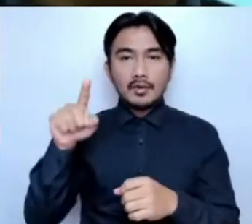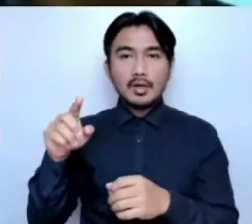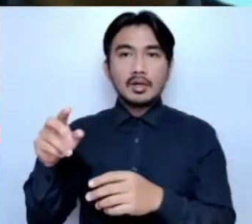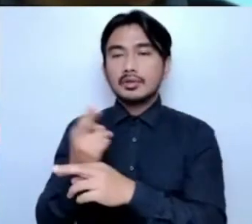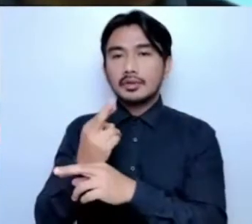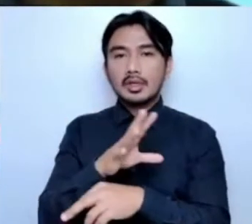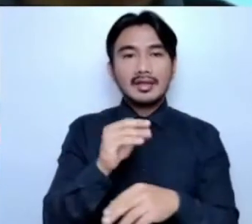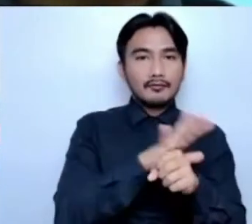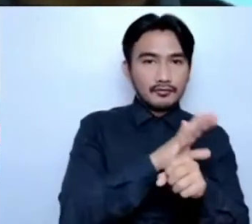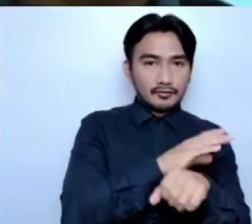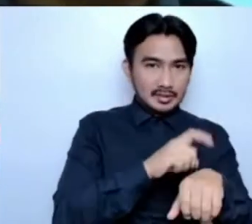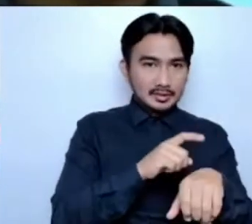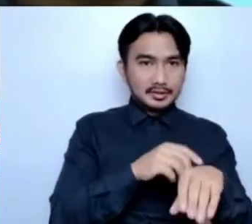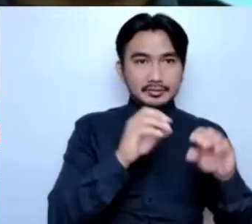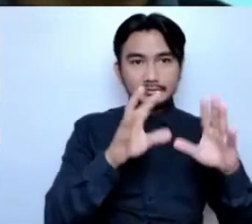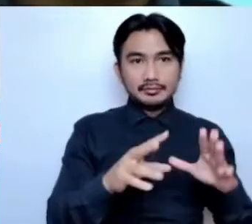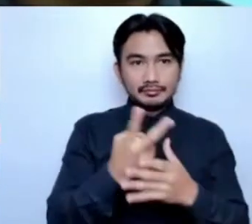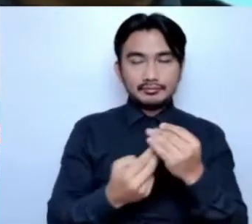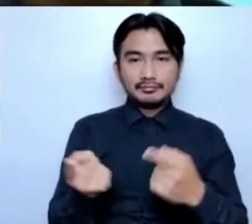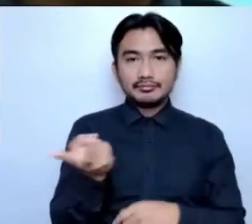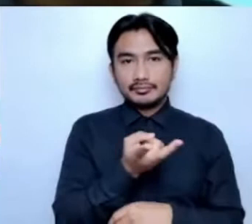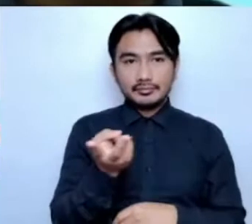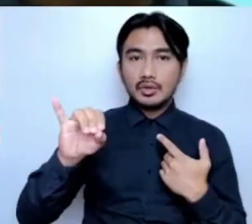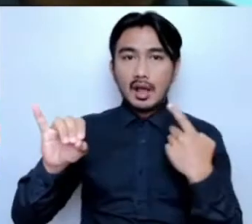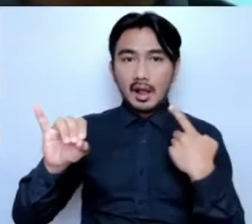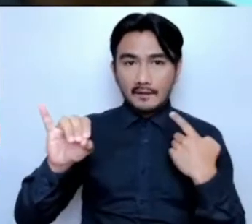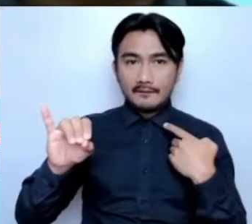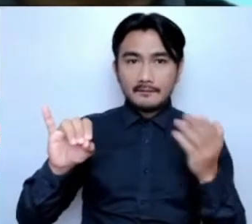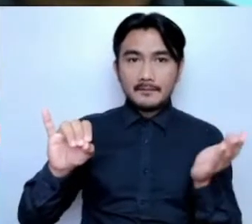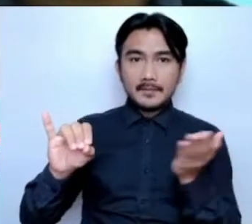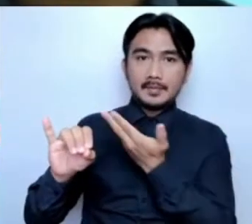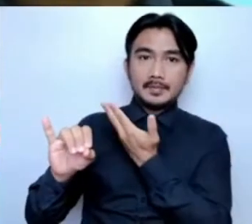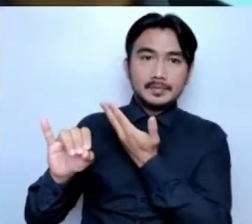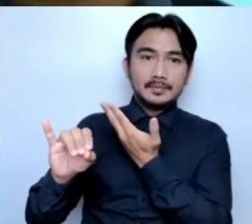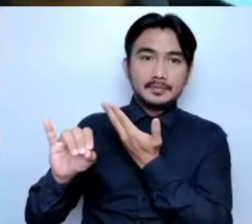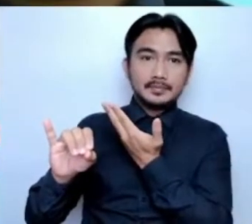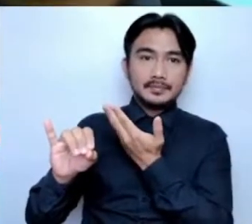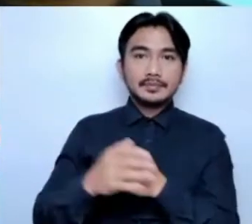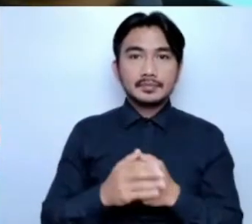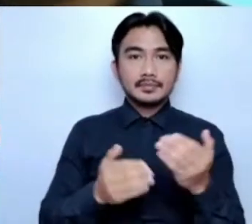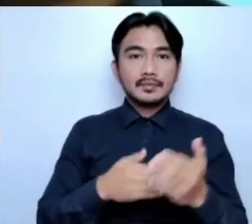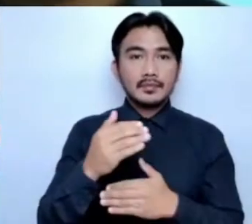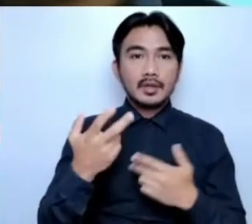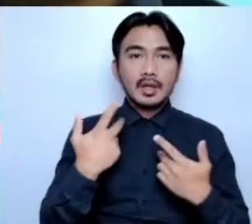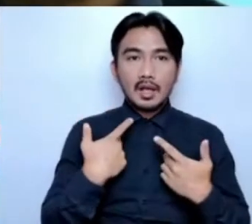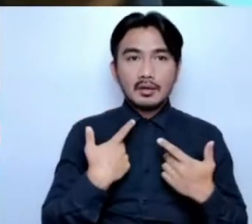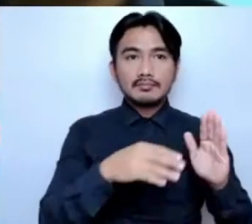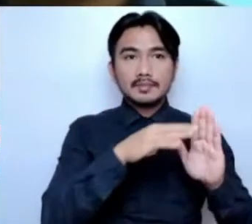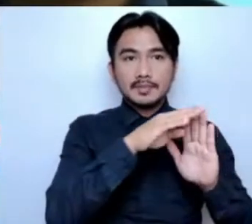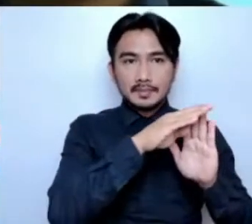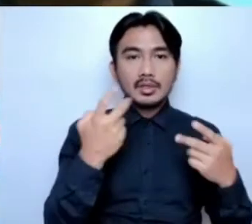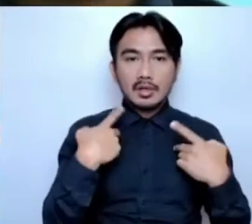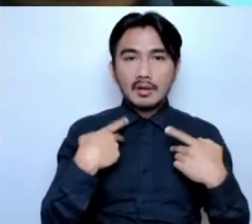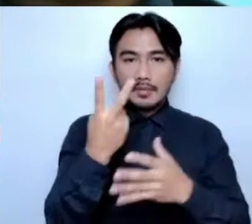broadcasters. You have here again COIs, our indicators which can be both COI and